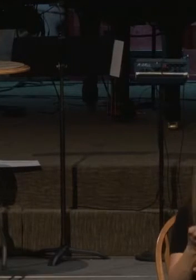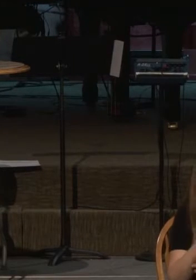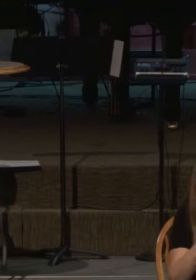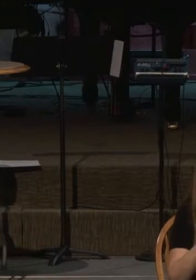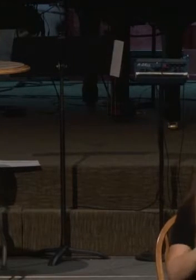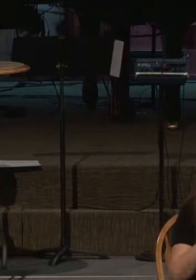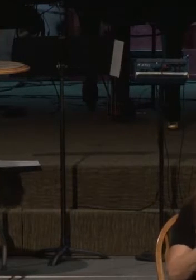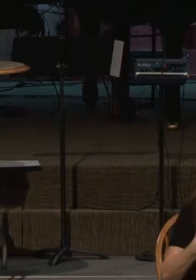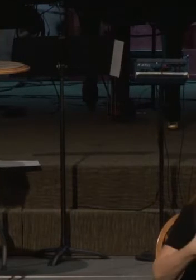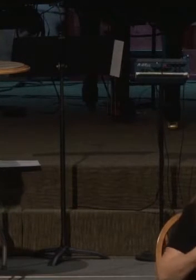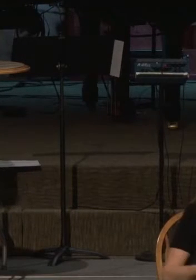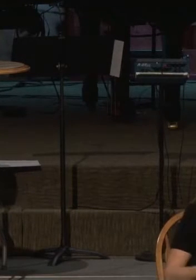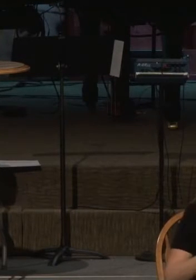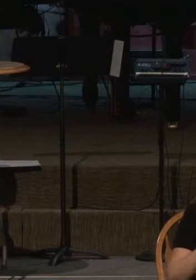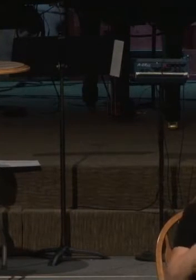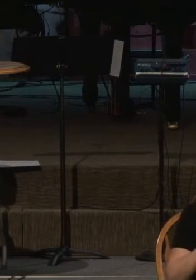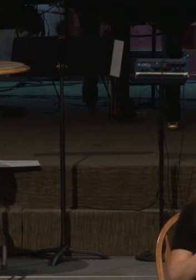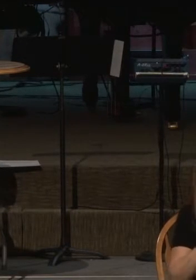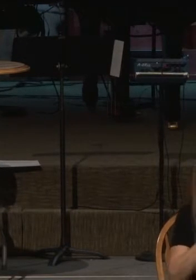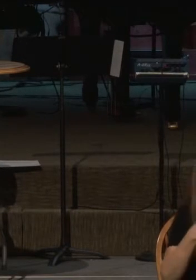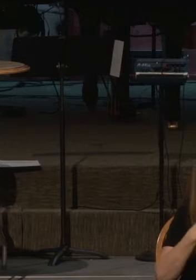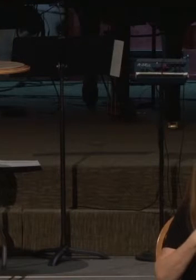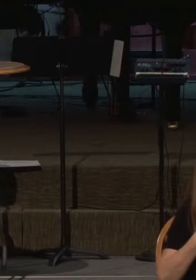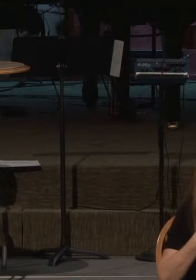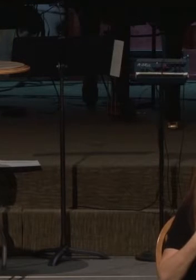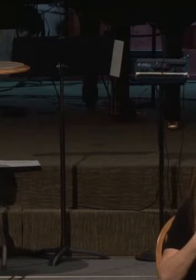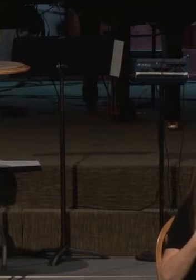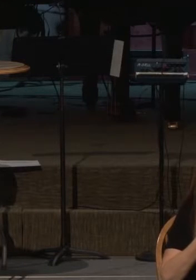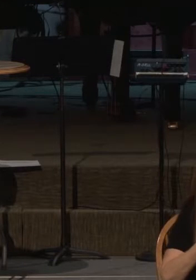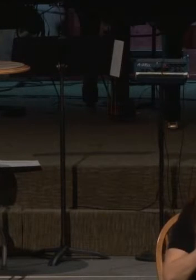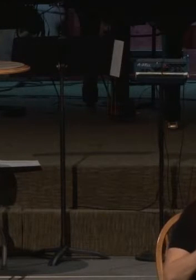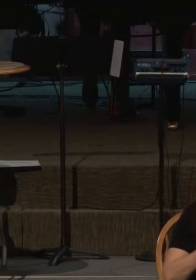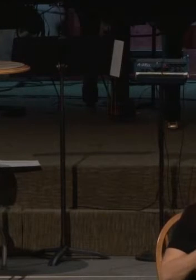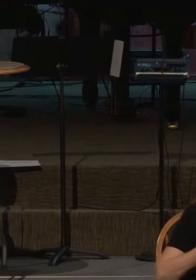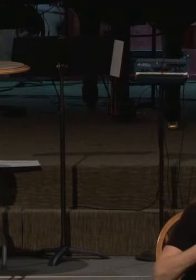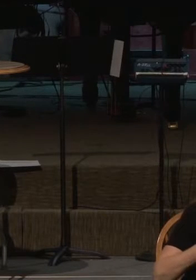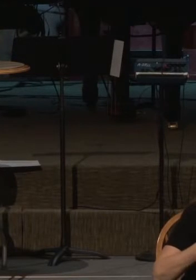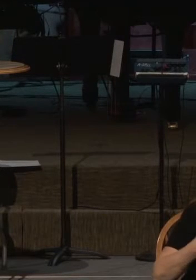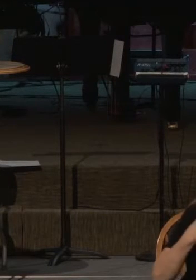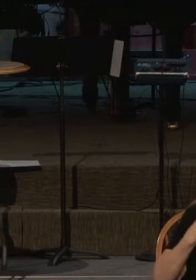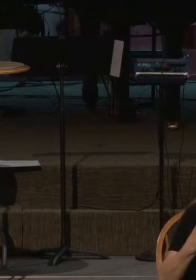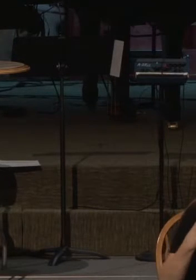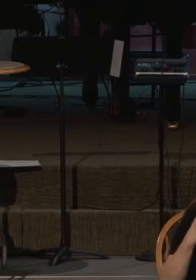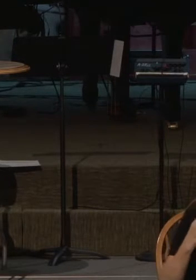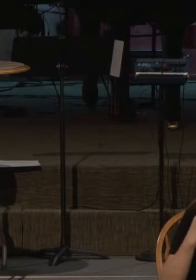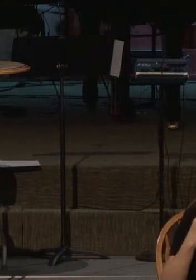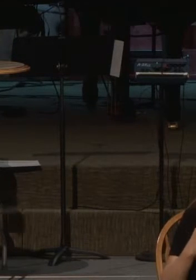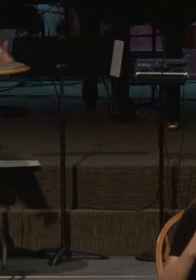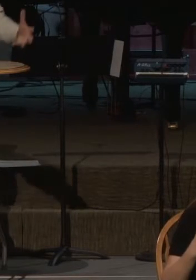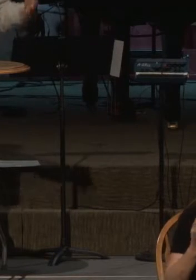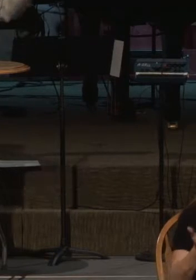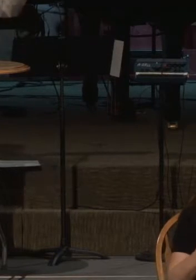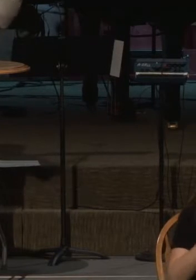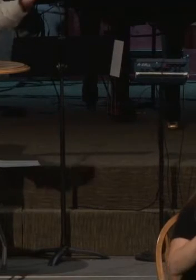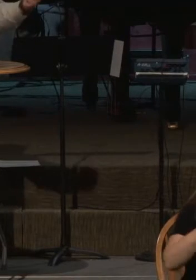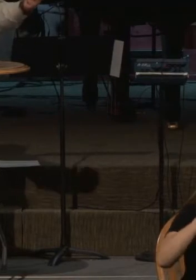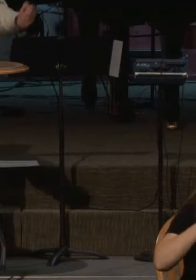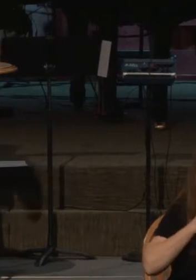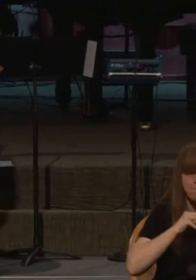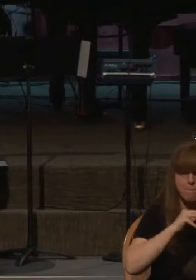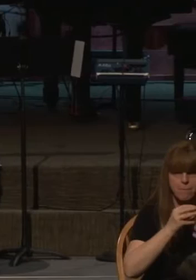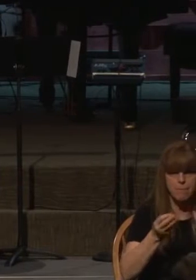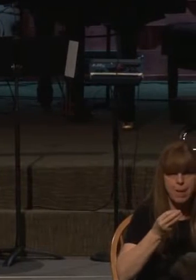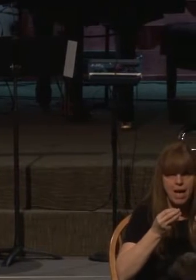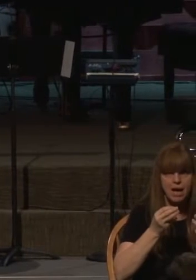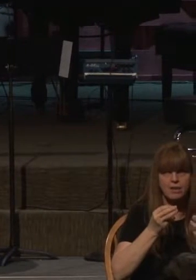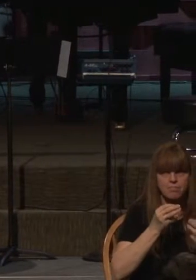healthy so that you have stamina and strength spiritually to serve your master and king and to do great